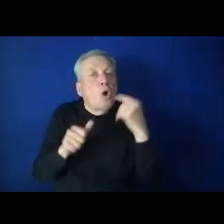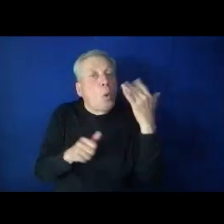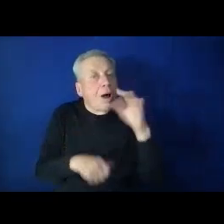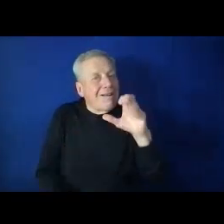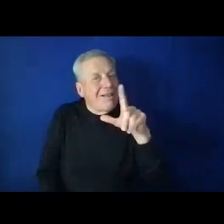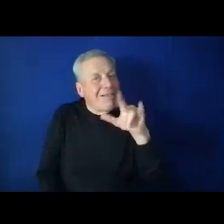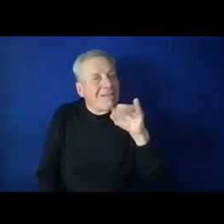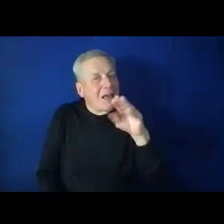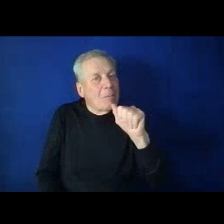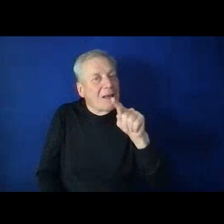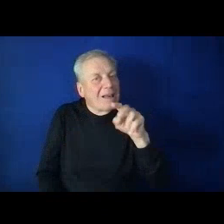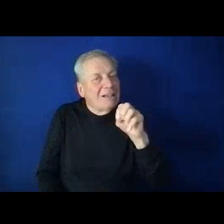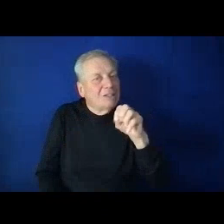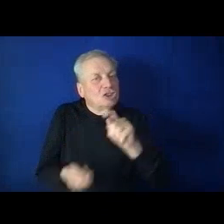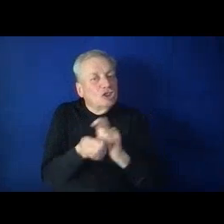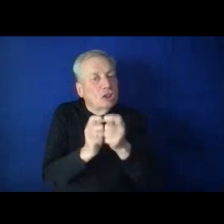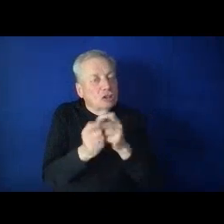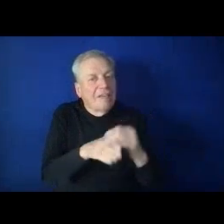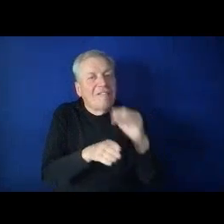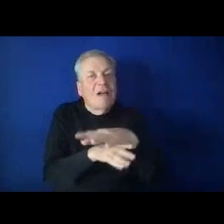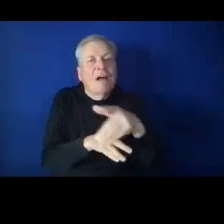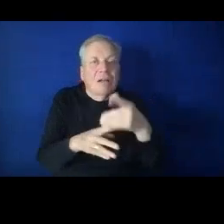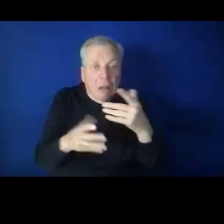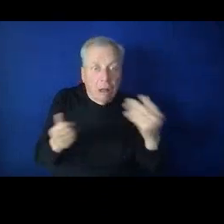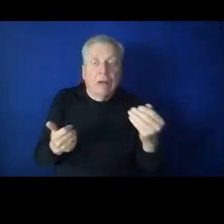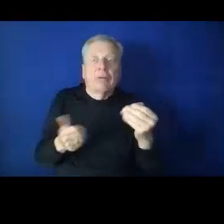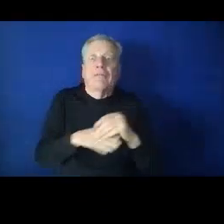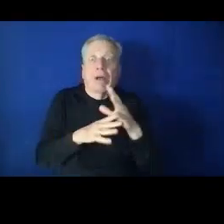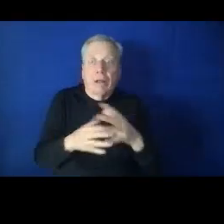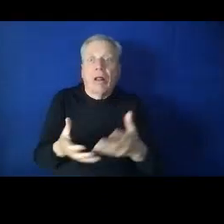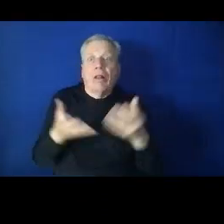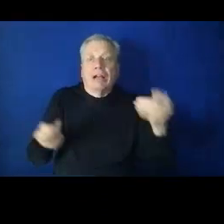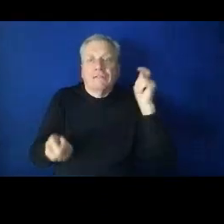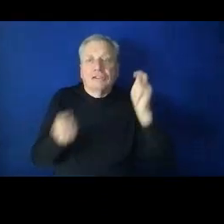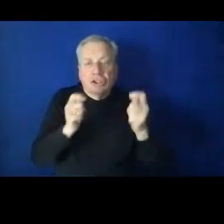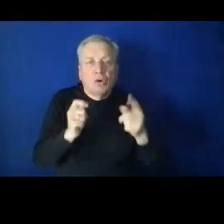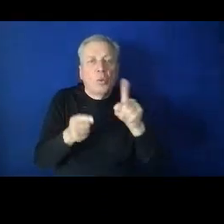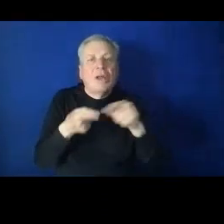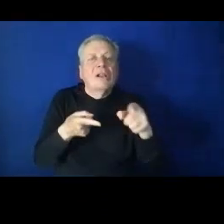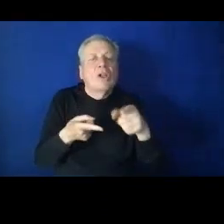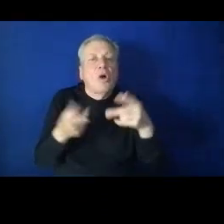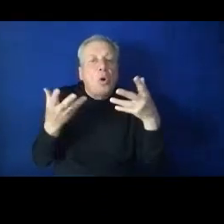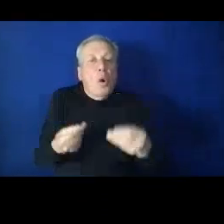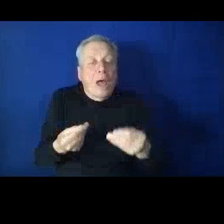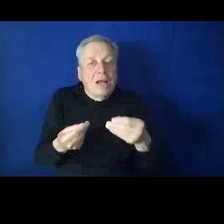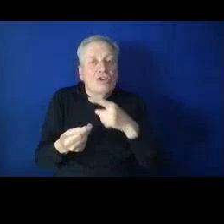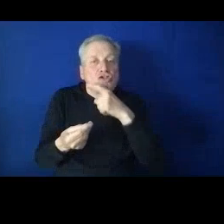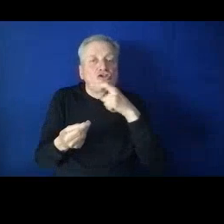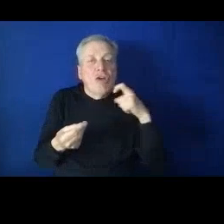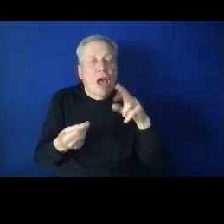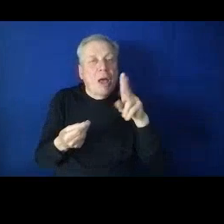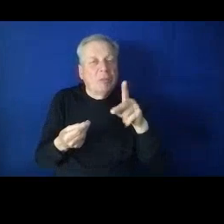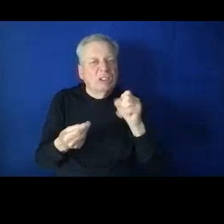it's projected to see lots of changes where the wetlands dry up. And so we went and